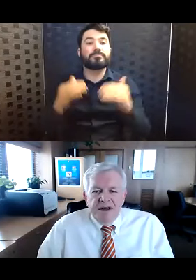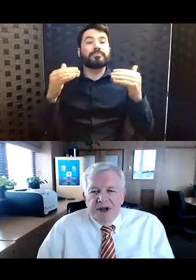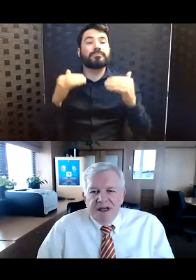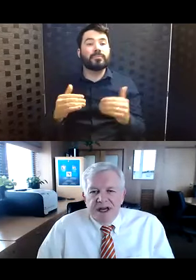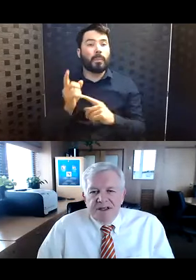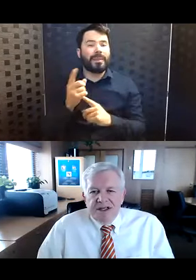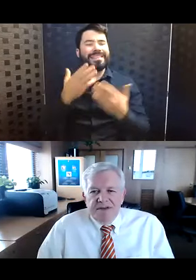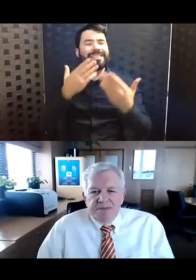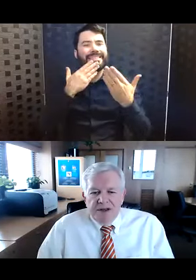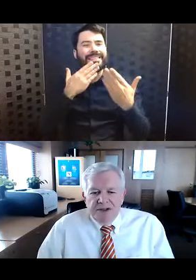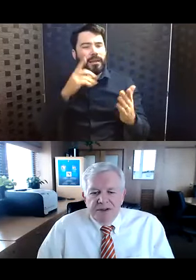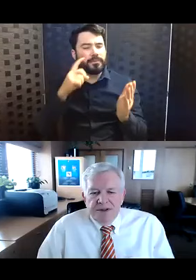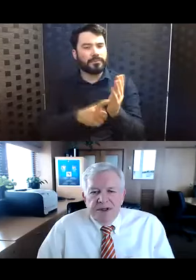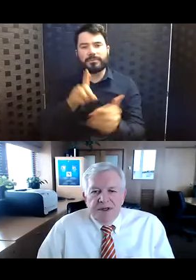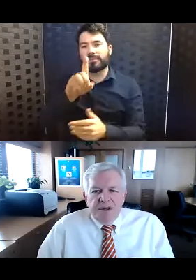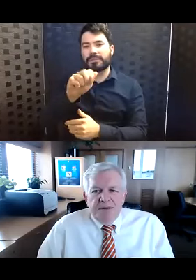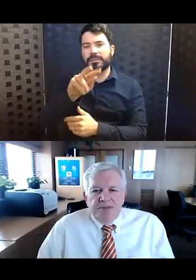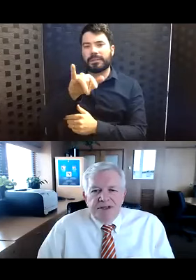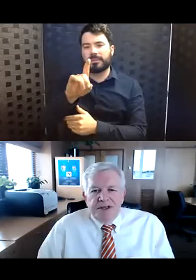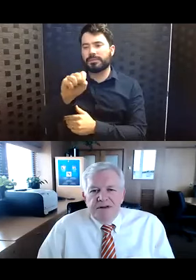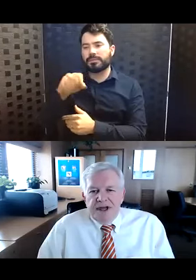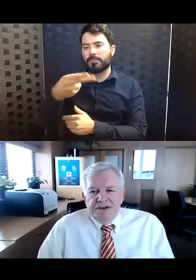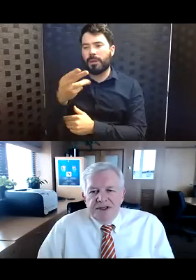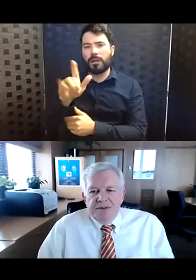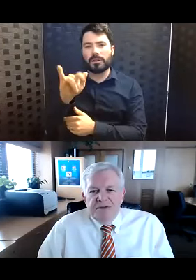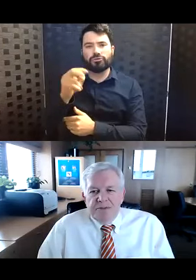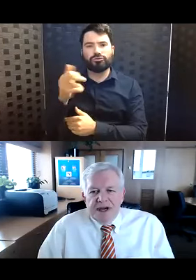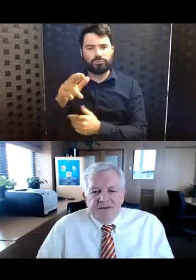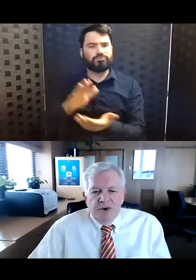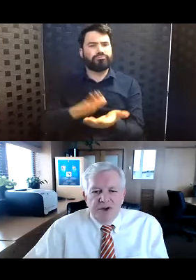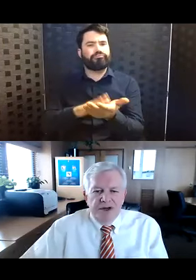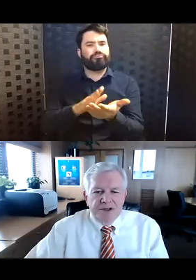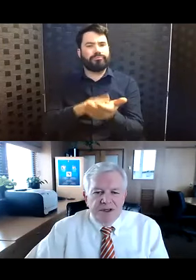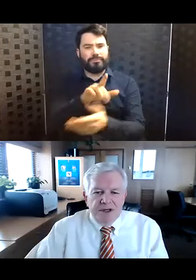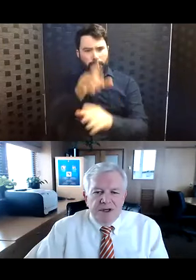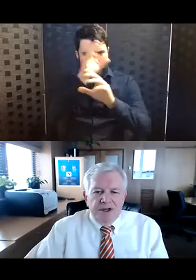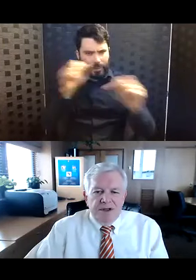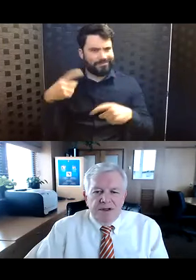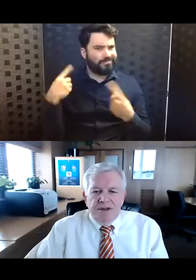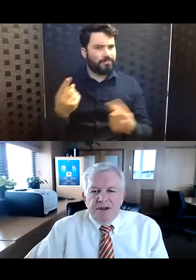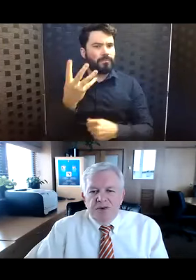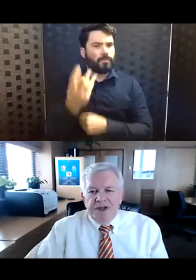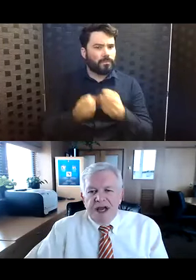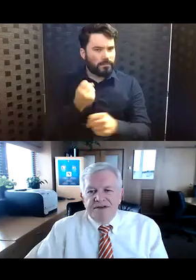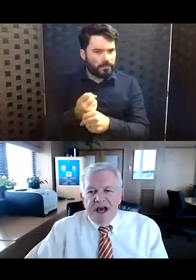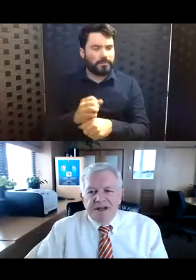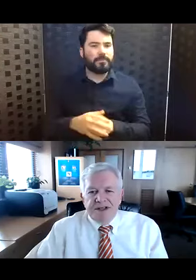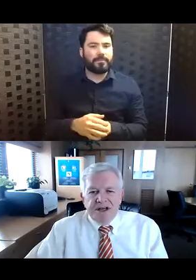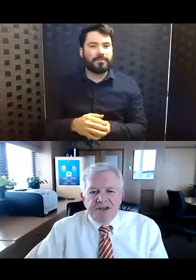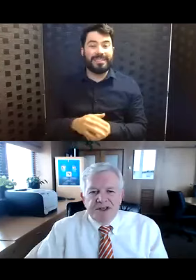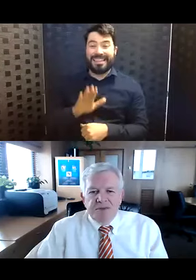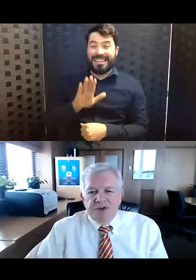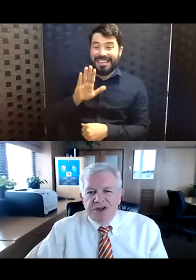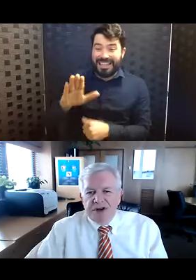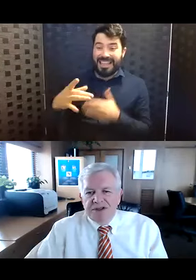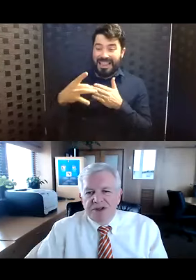thank and recognize David Spollinger, President of the health system for the past 4 years. With Dave's guidance, the